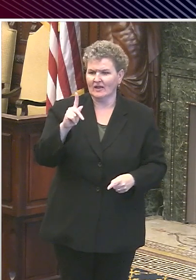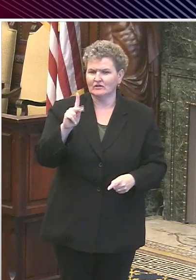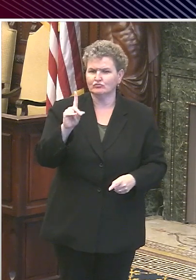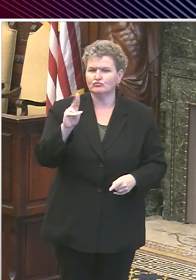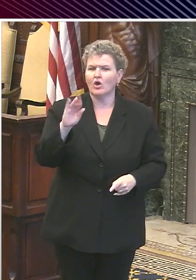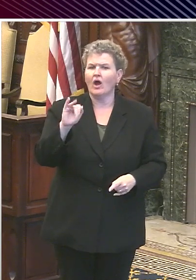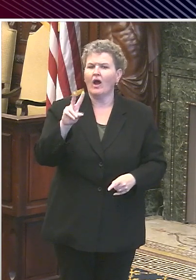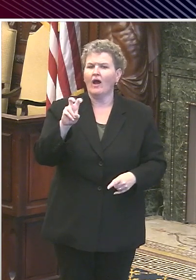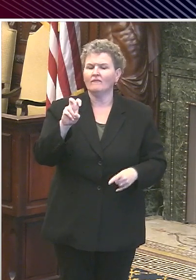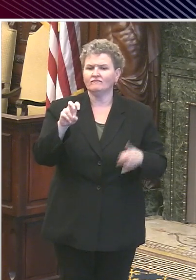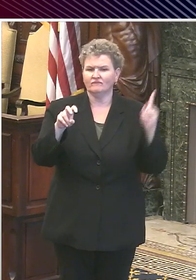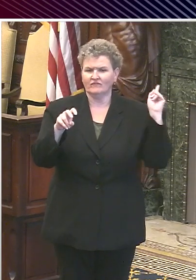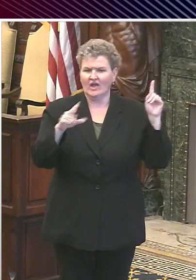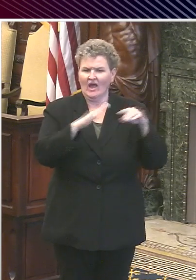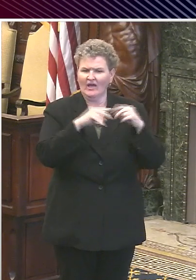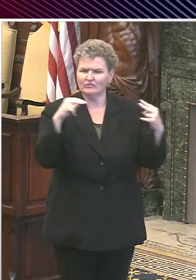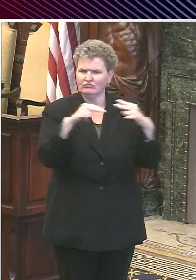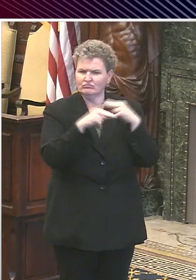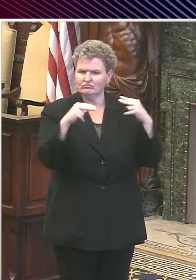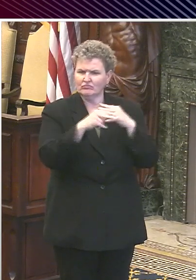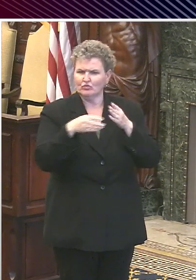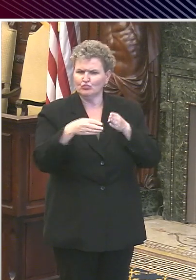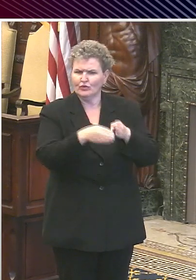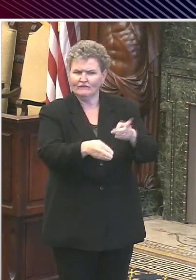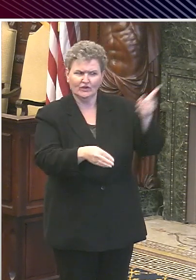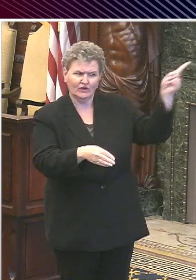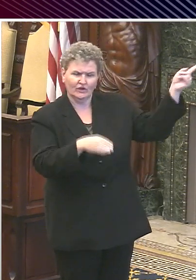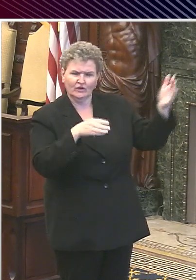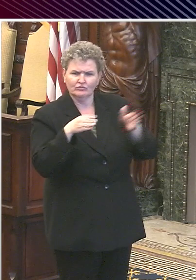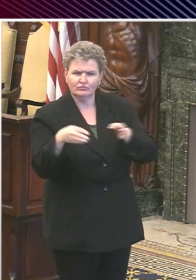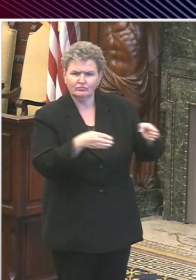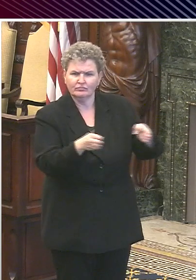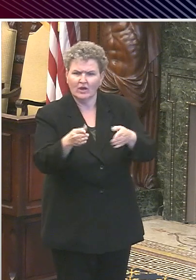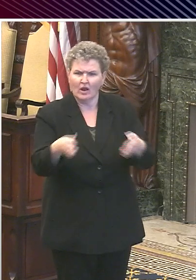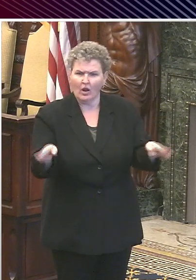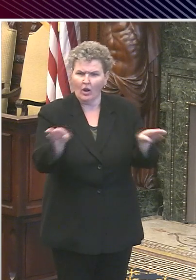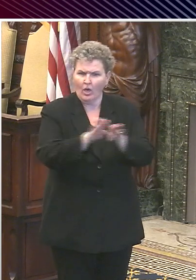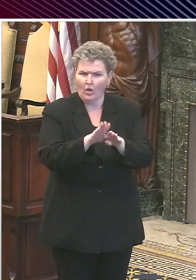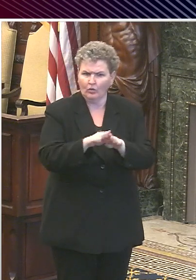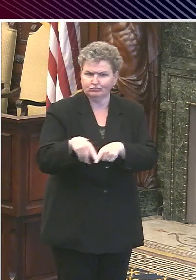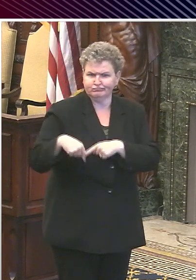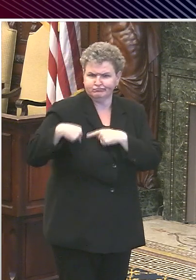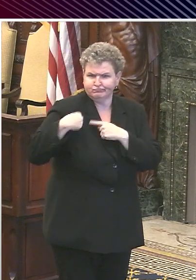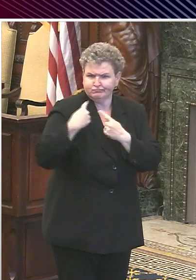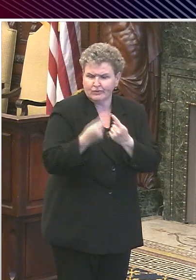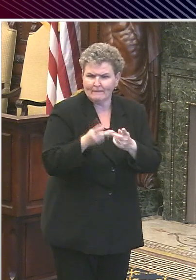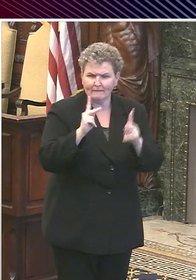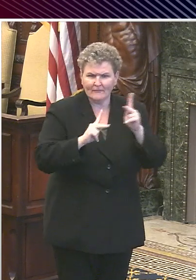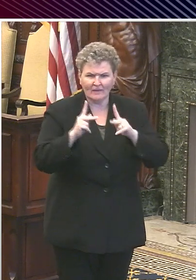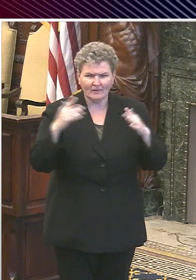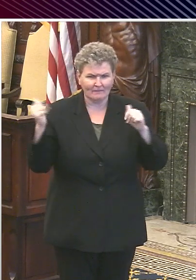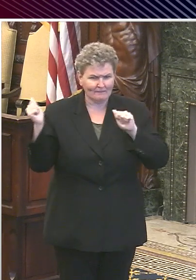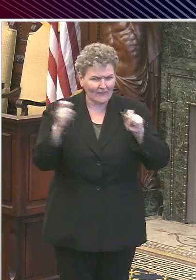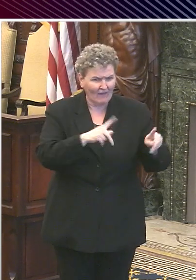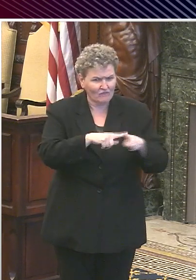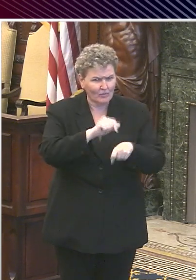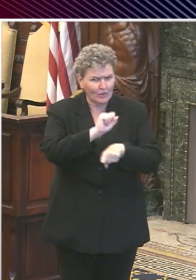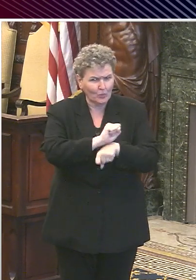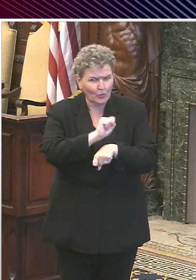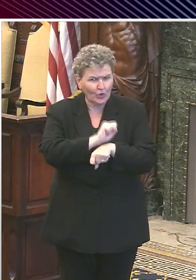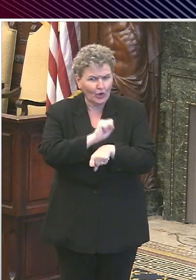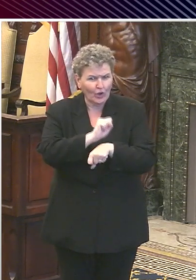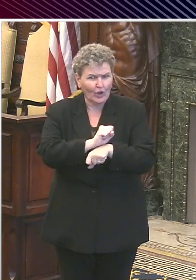less traffic, less people going to work because of COVID, working from home. Any plans to reopen MLK Drive? Is